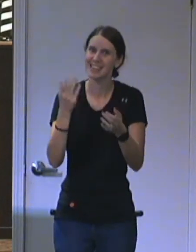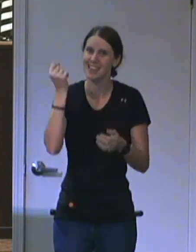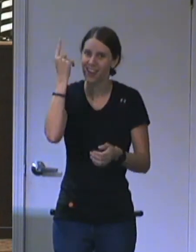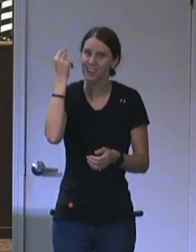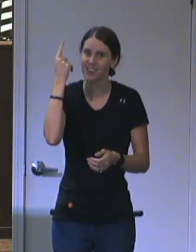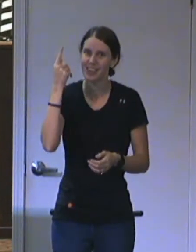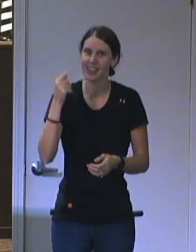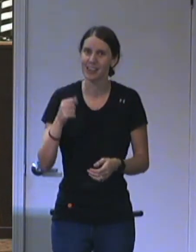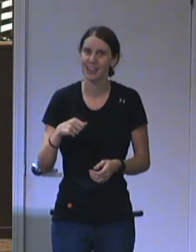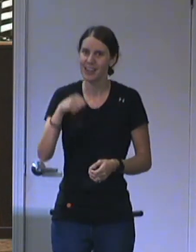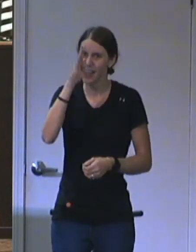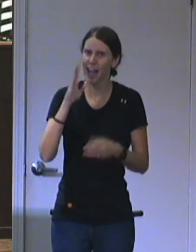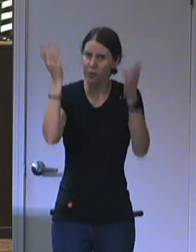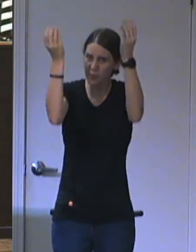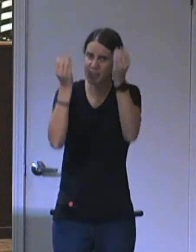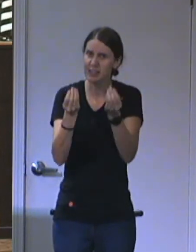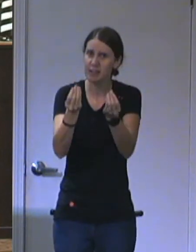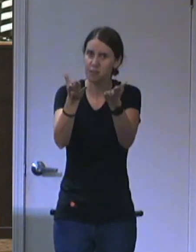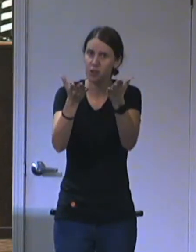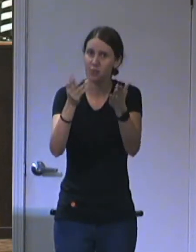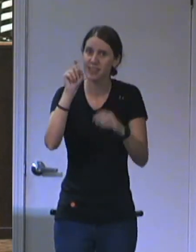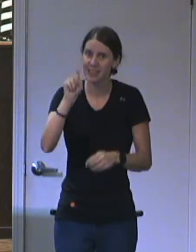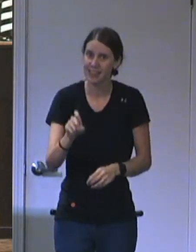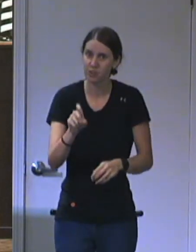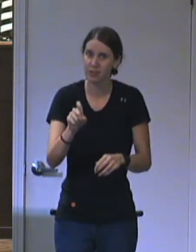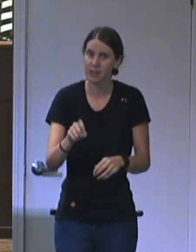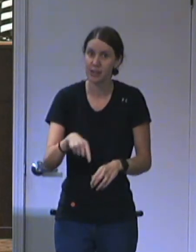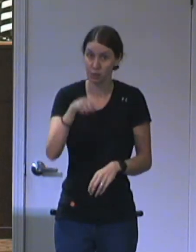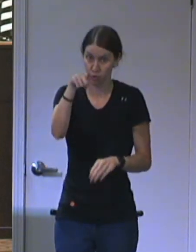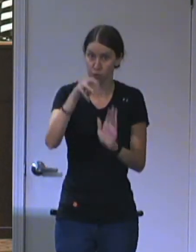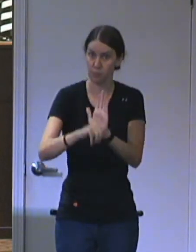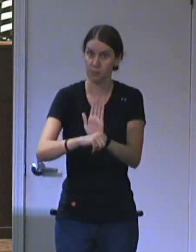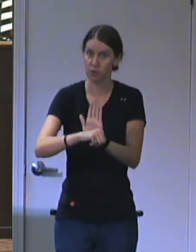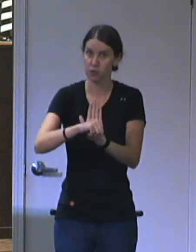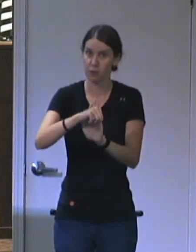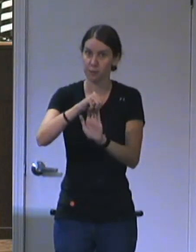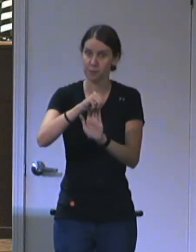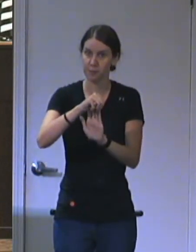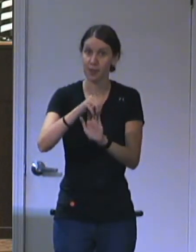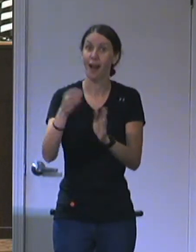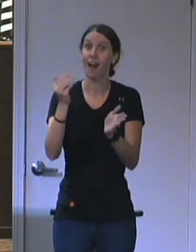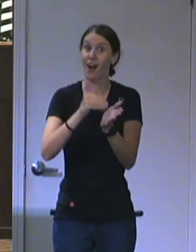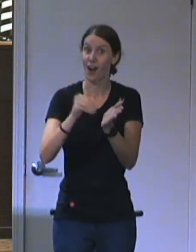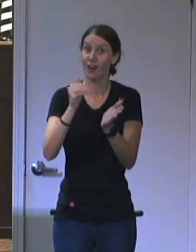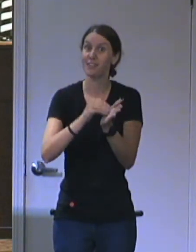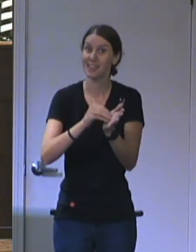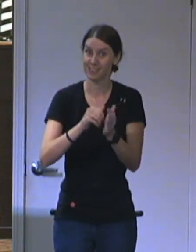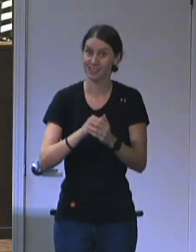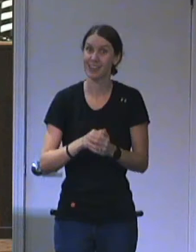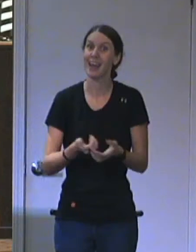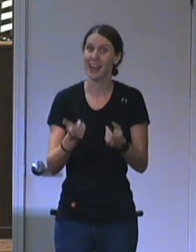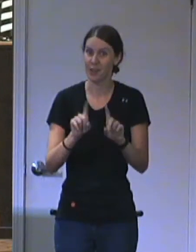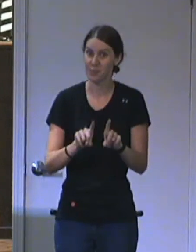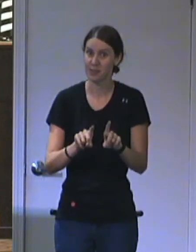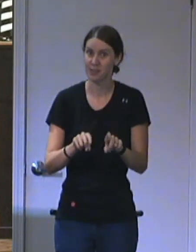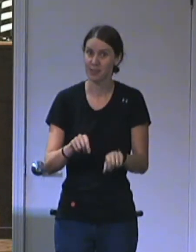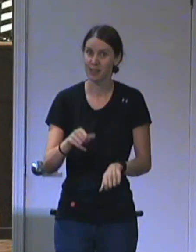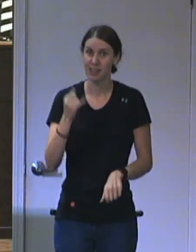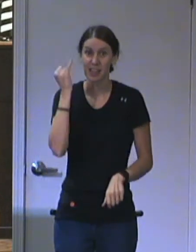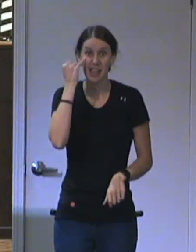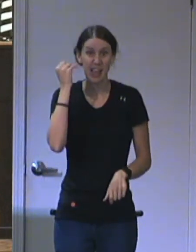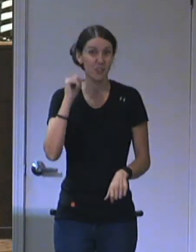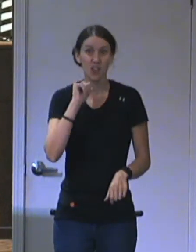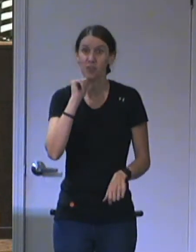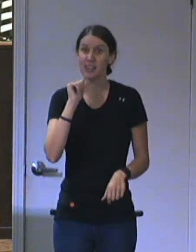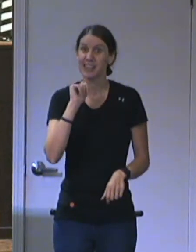God will give you what you need as you grow. There are many times that we do that. If you don't learn